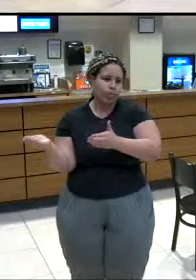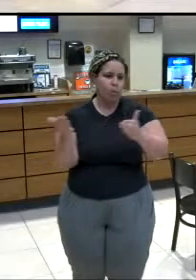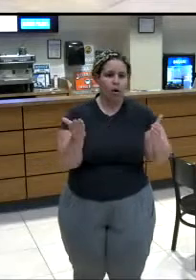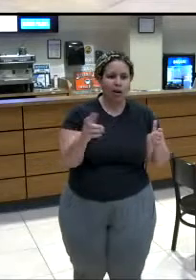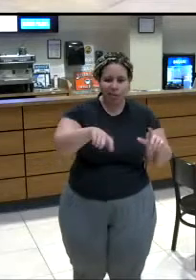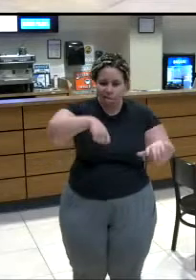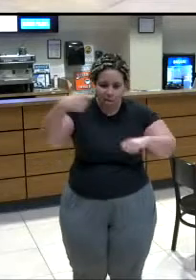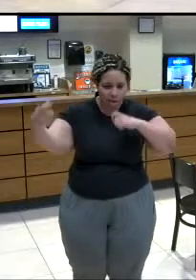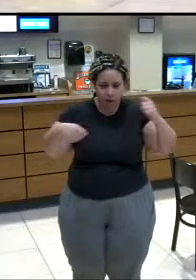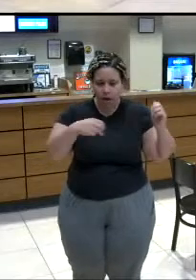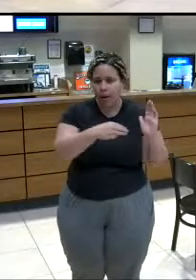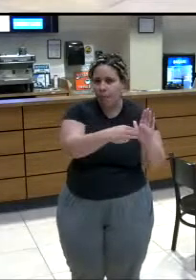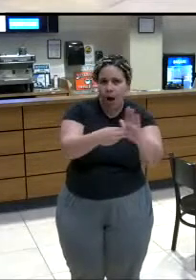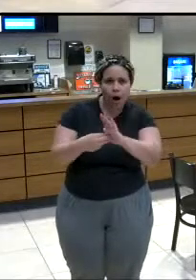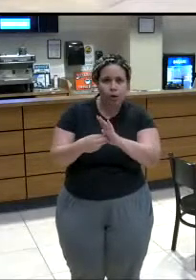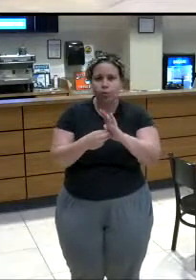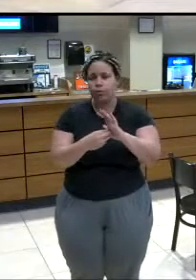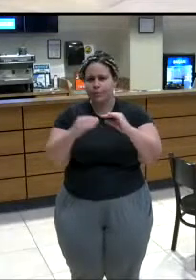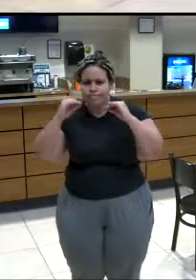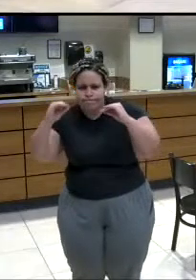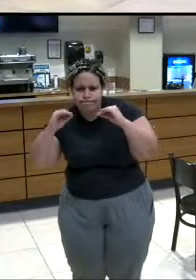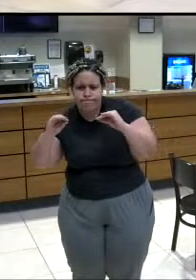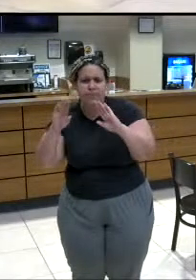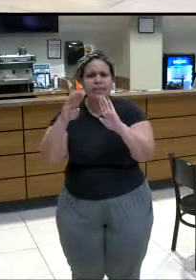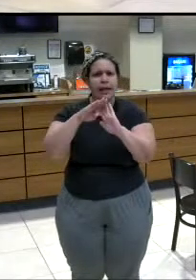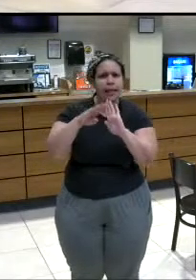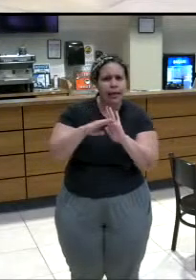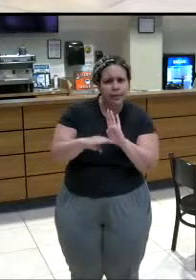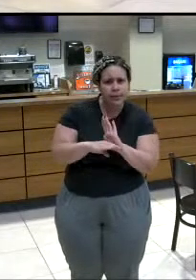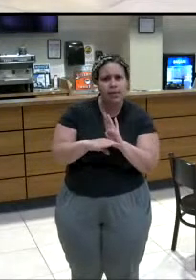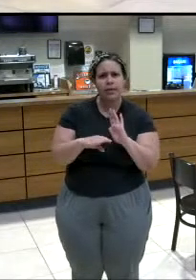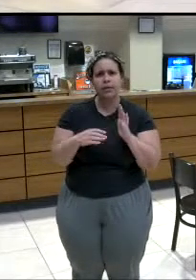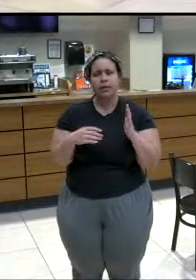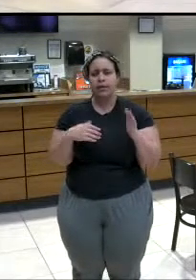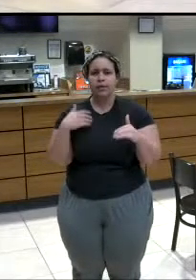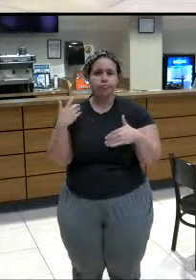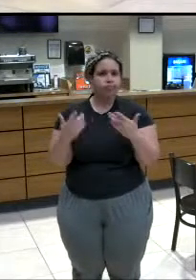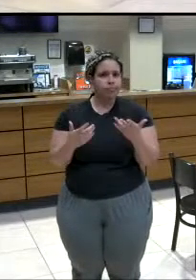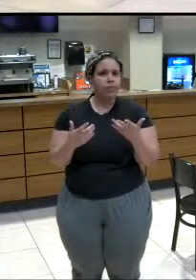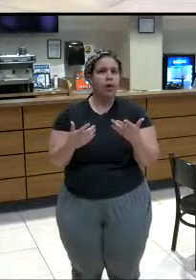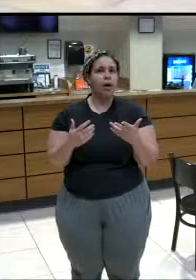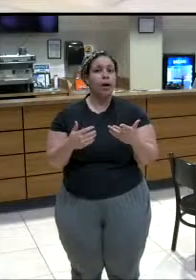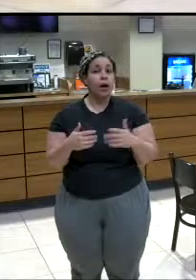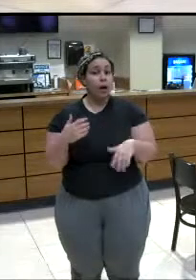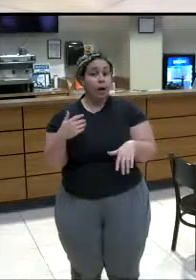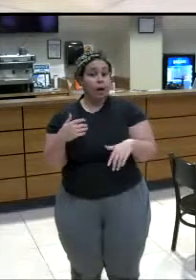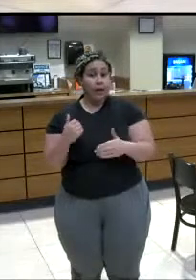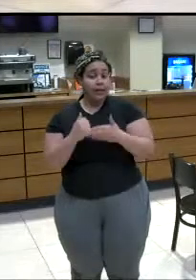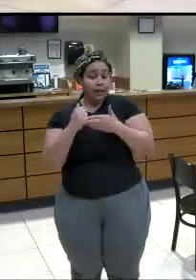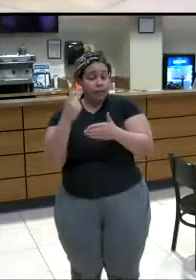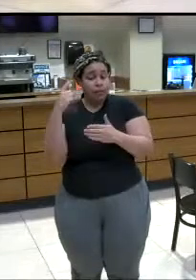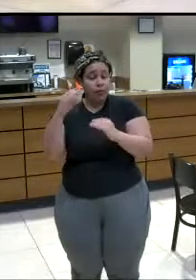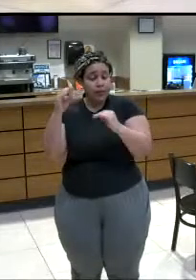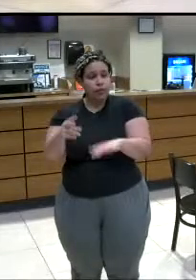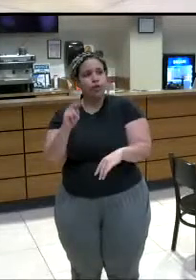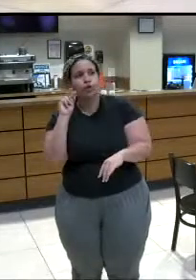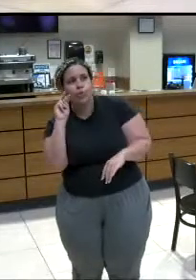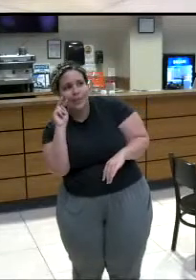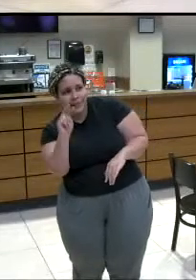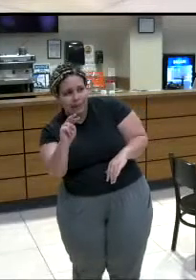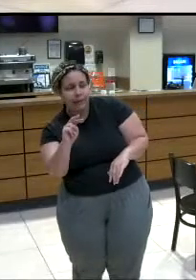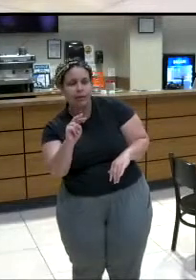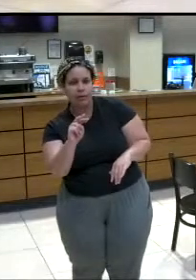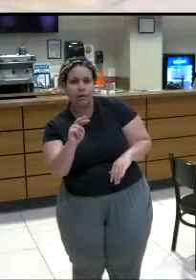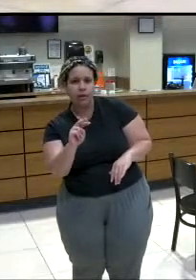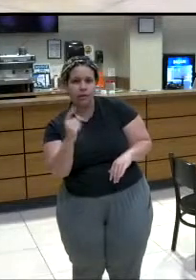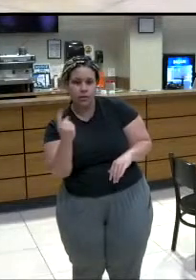have. She models lessons for the teachers so they can actually see the successful implementation of the resource